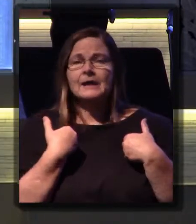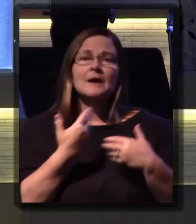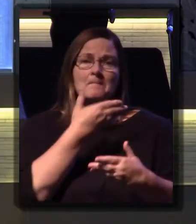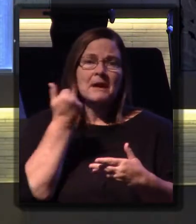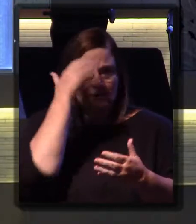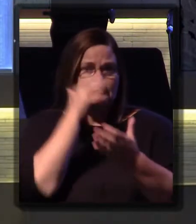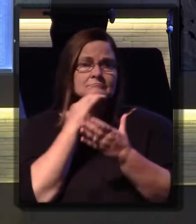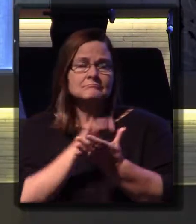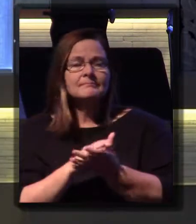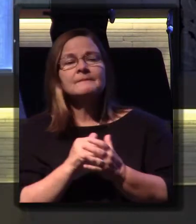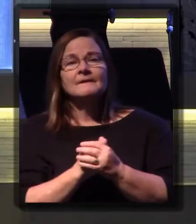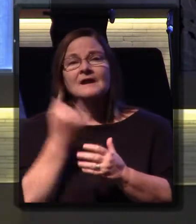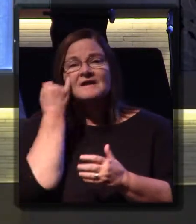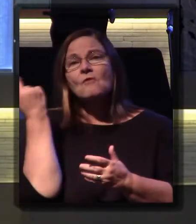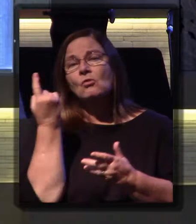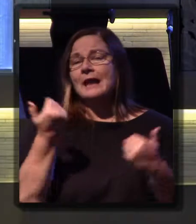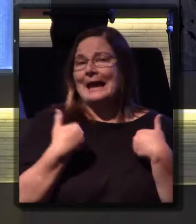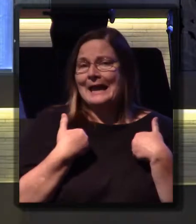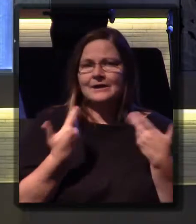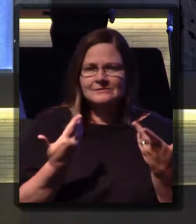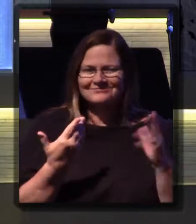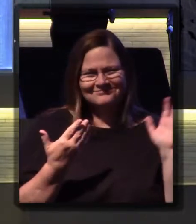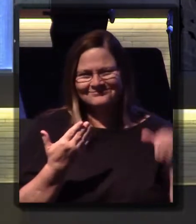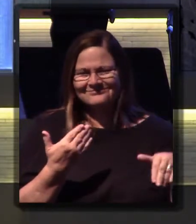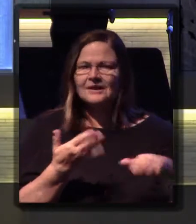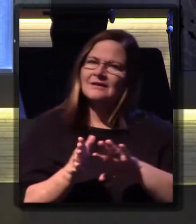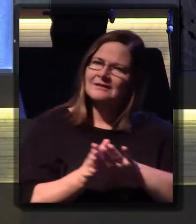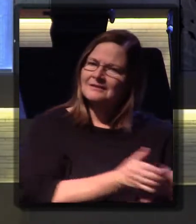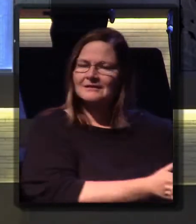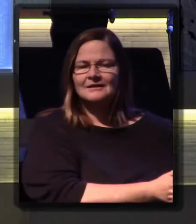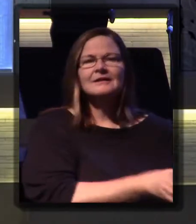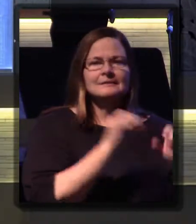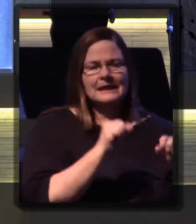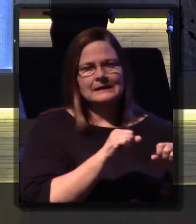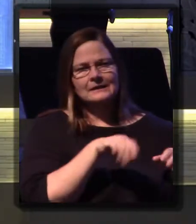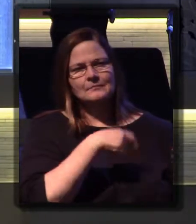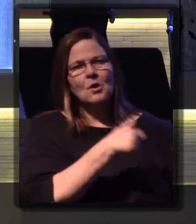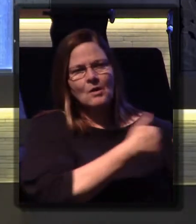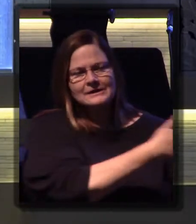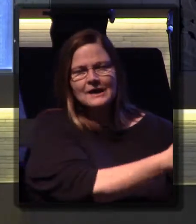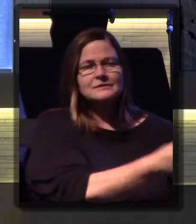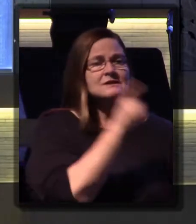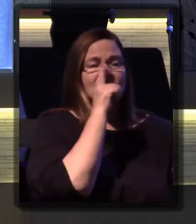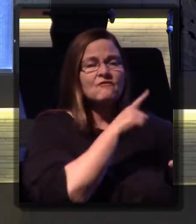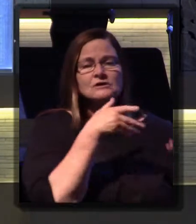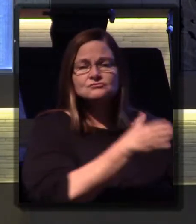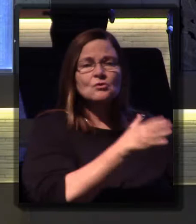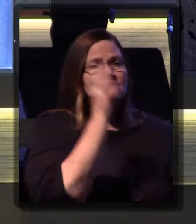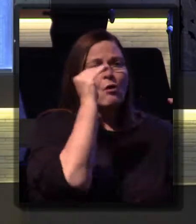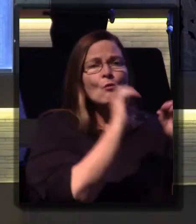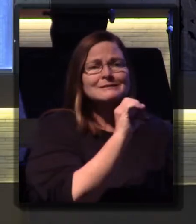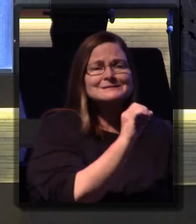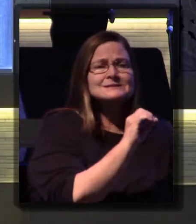a better job. Oh, if only I had an easier spouse to live with. Oh, if only I had a... See what I mean? You could